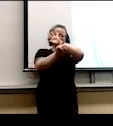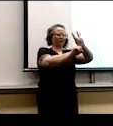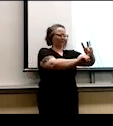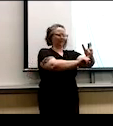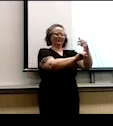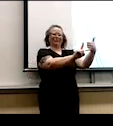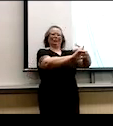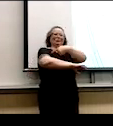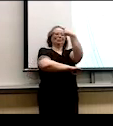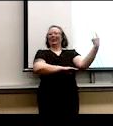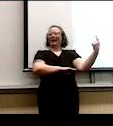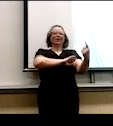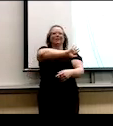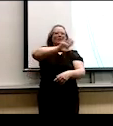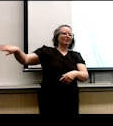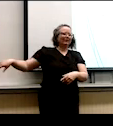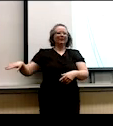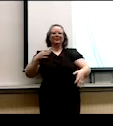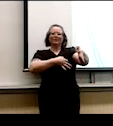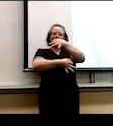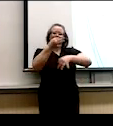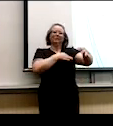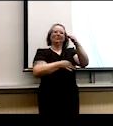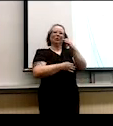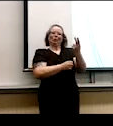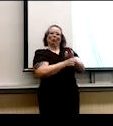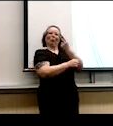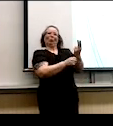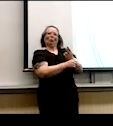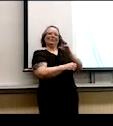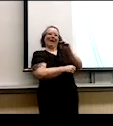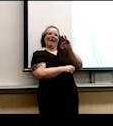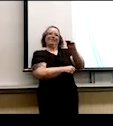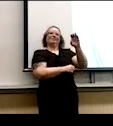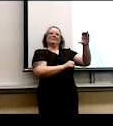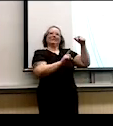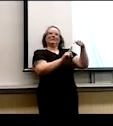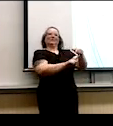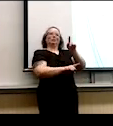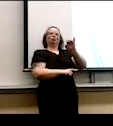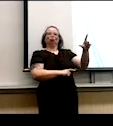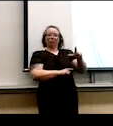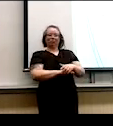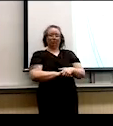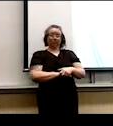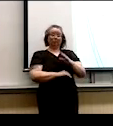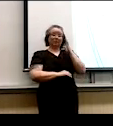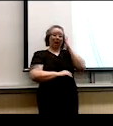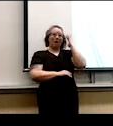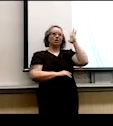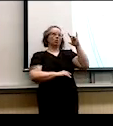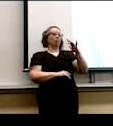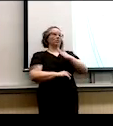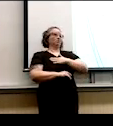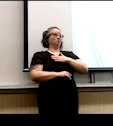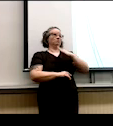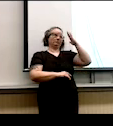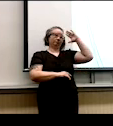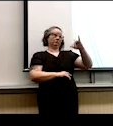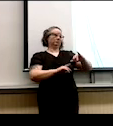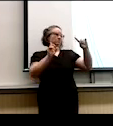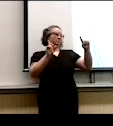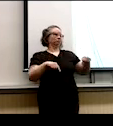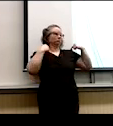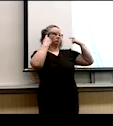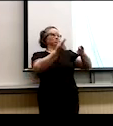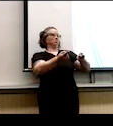patient that I've ever had in my 25 years of seeing people with Down syndrome that I think that the nurse did the MOCA, and that,